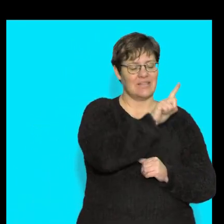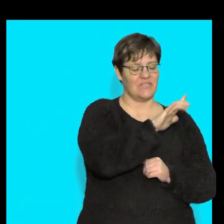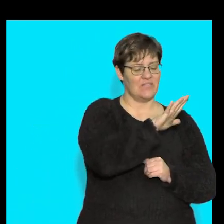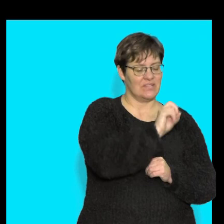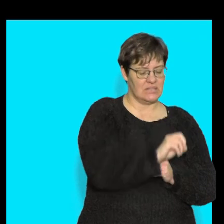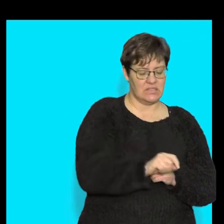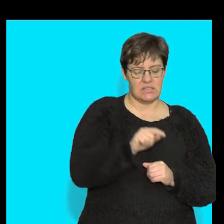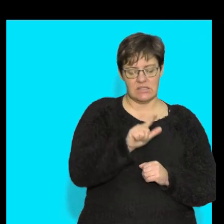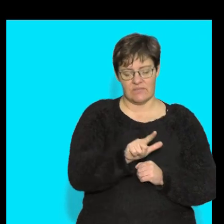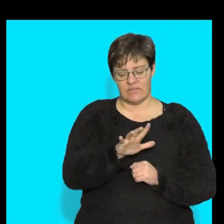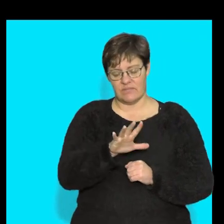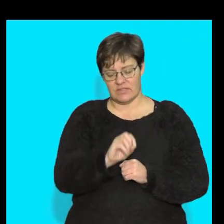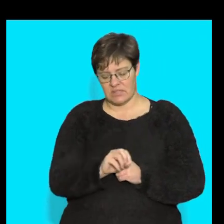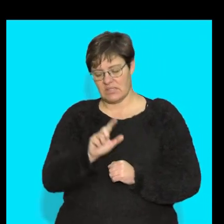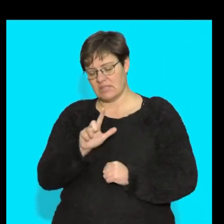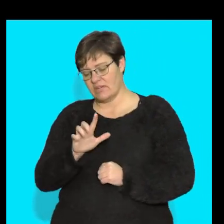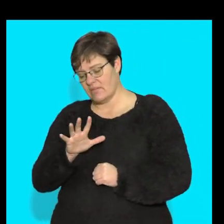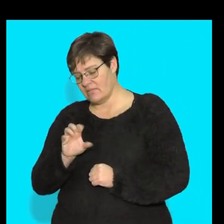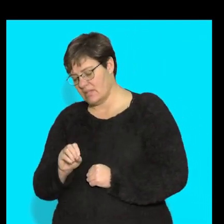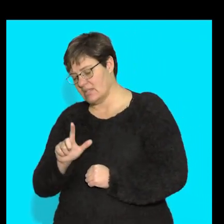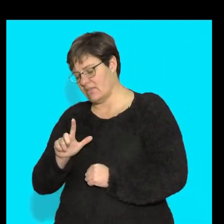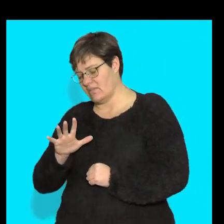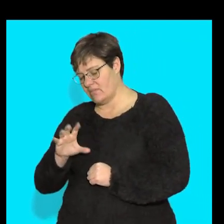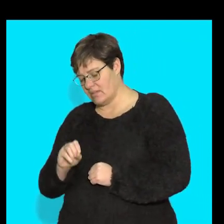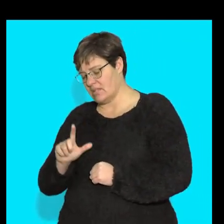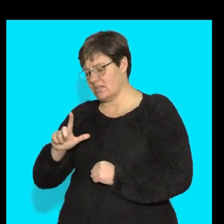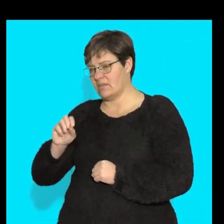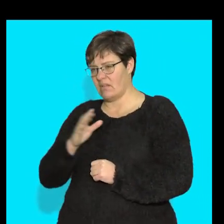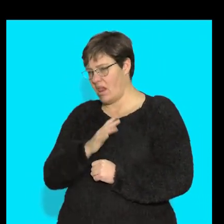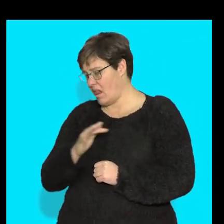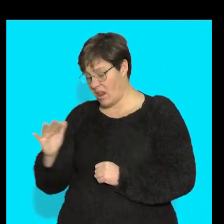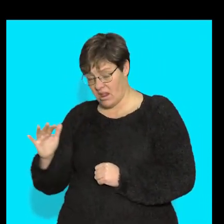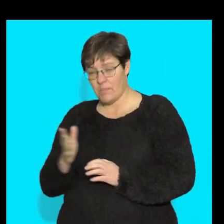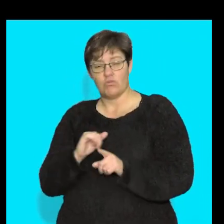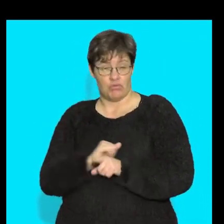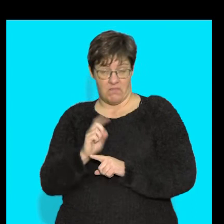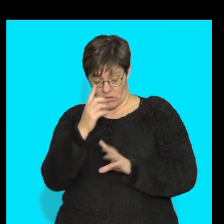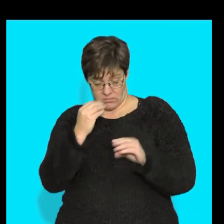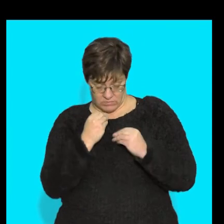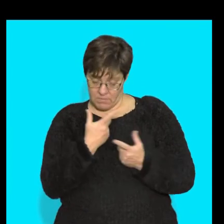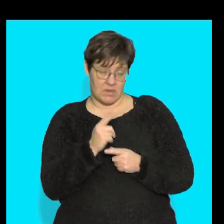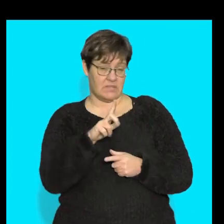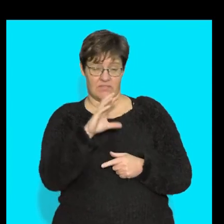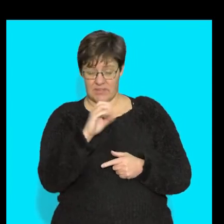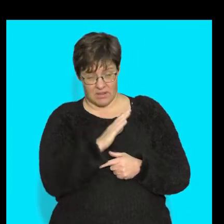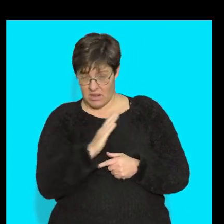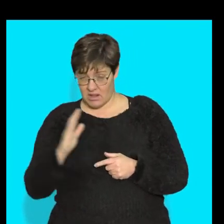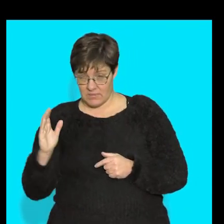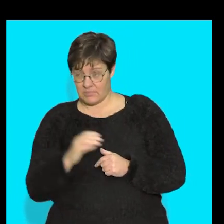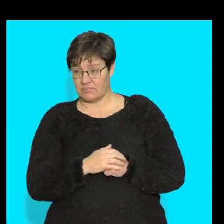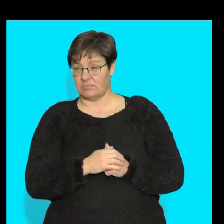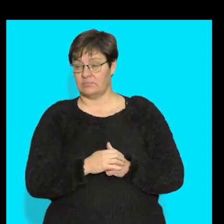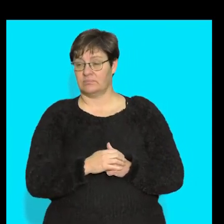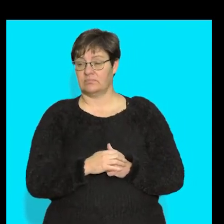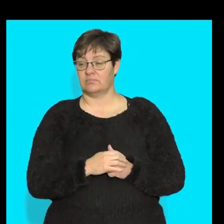750 rands. This will have the 750 after training, that is. This one will have 750.